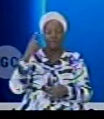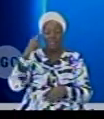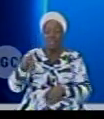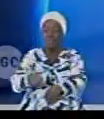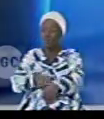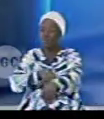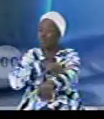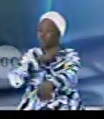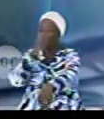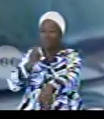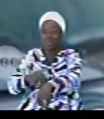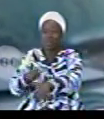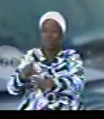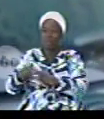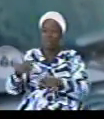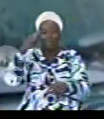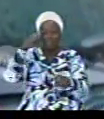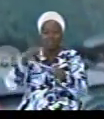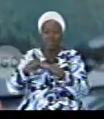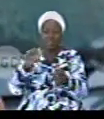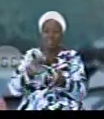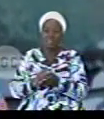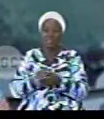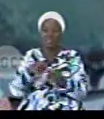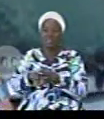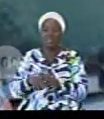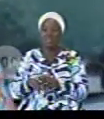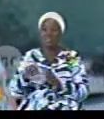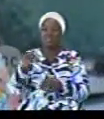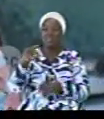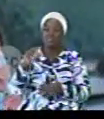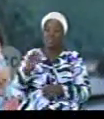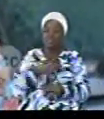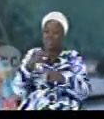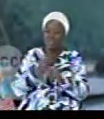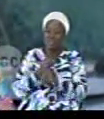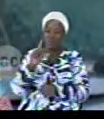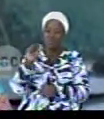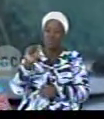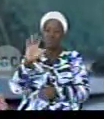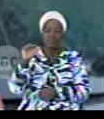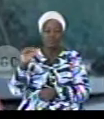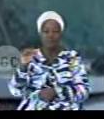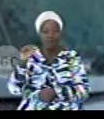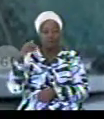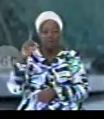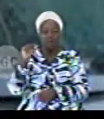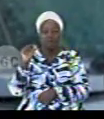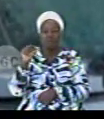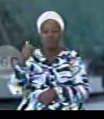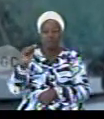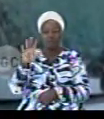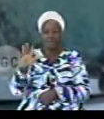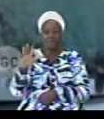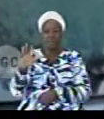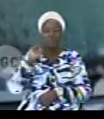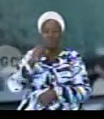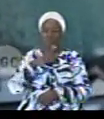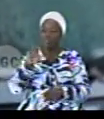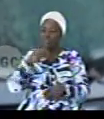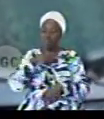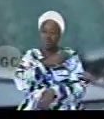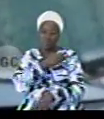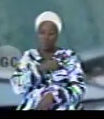in 2015, I was admitted over this sickness. But to God be the glory, on